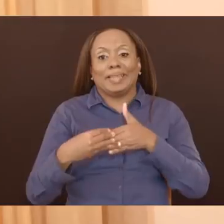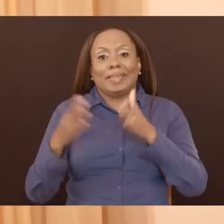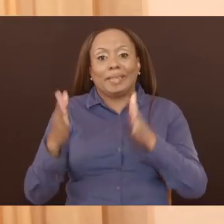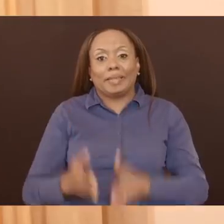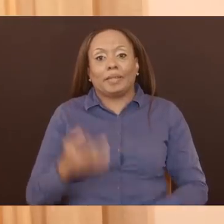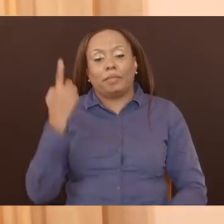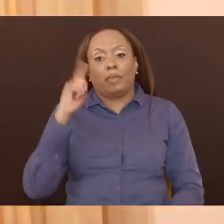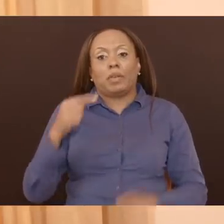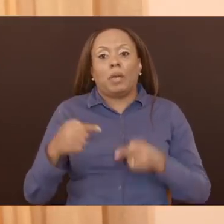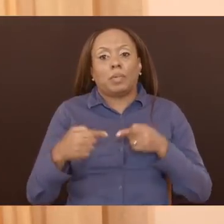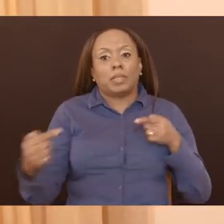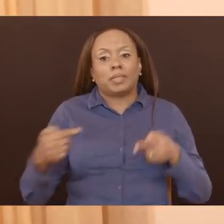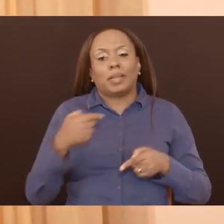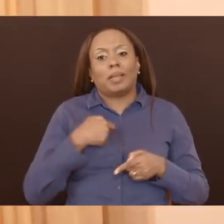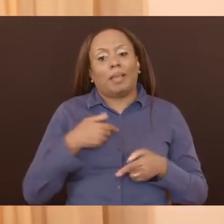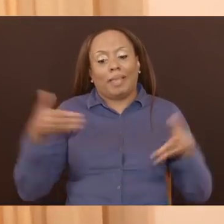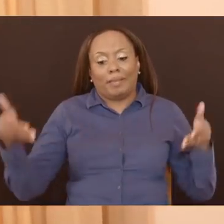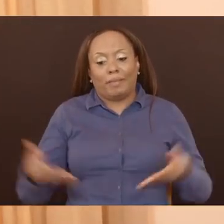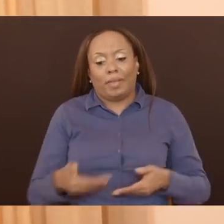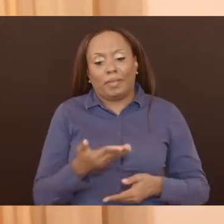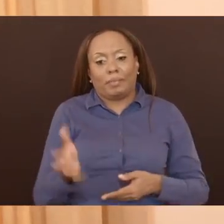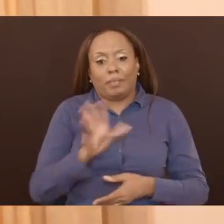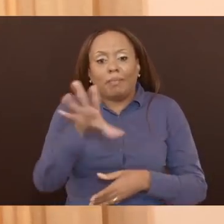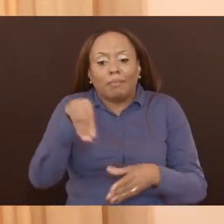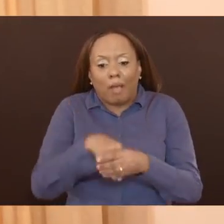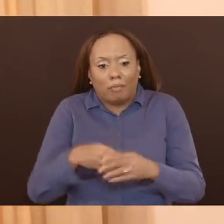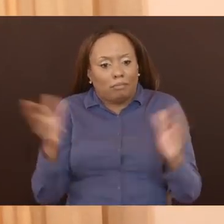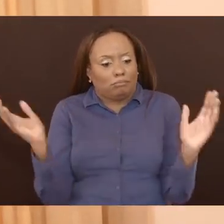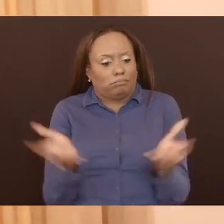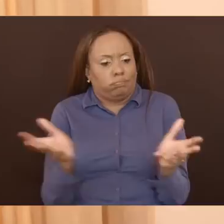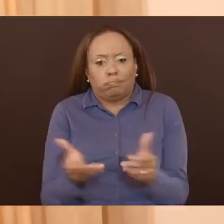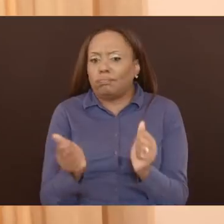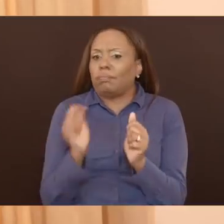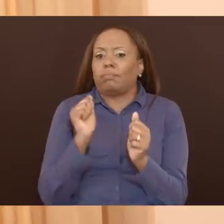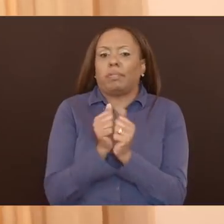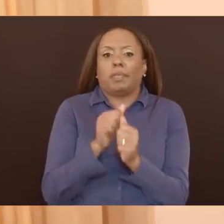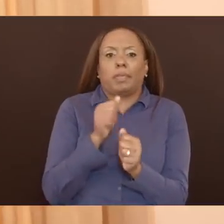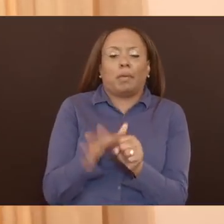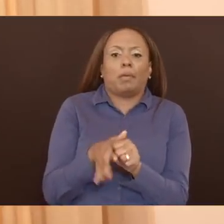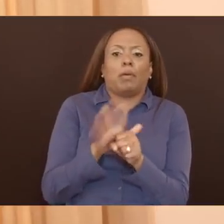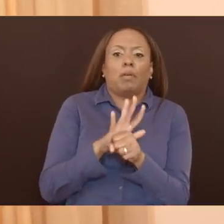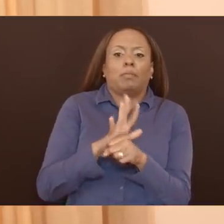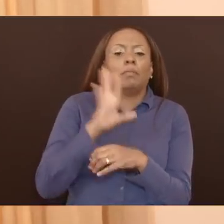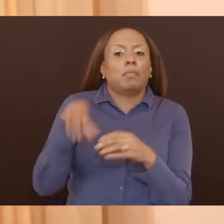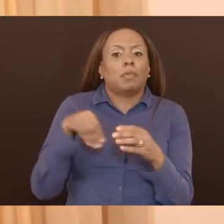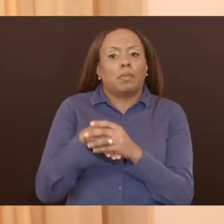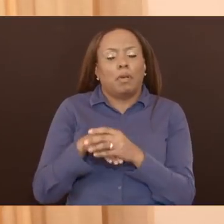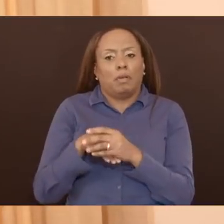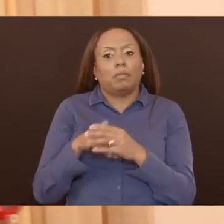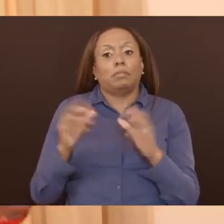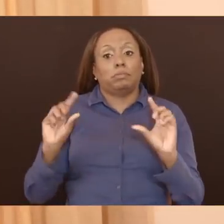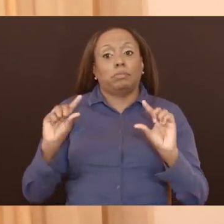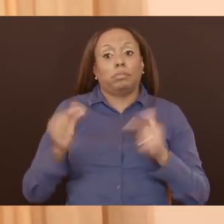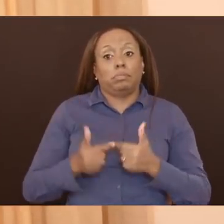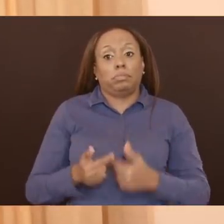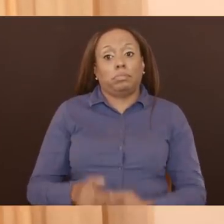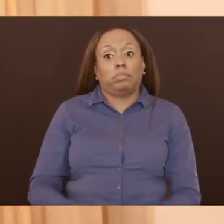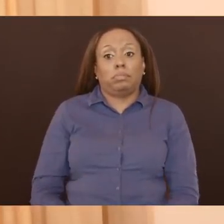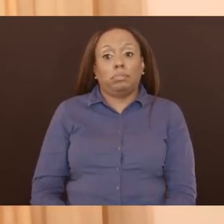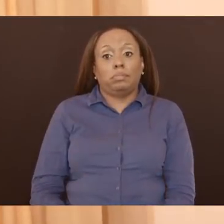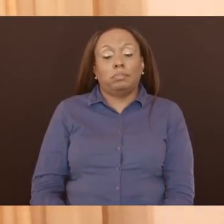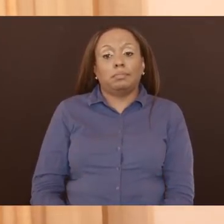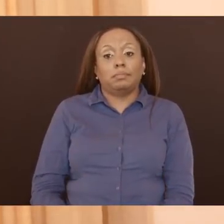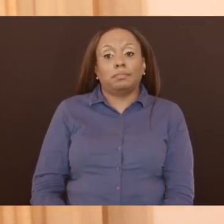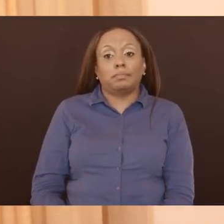them consistently on matters pertaining to COVID-19 to be part of the social partnership, as recent as the 30th of